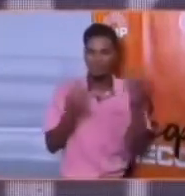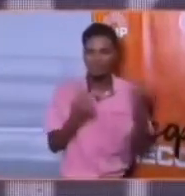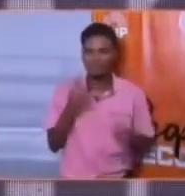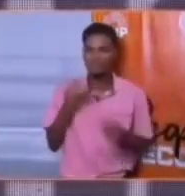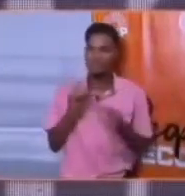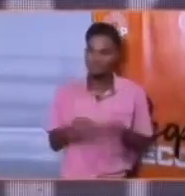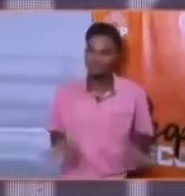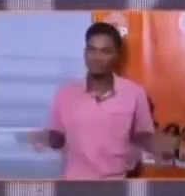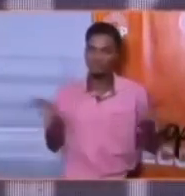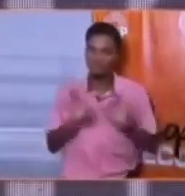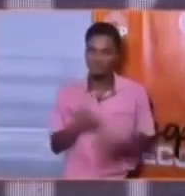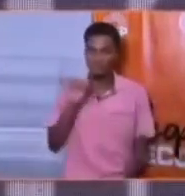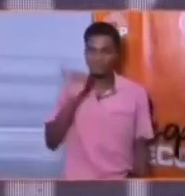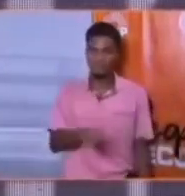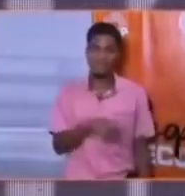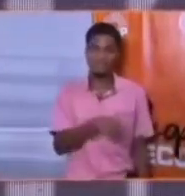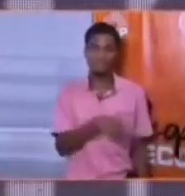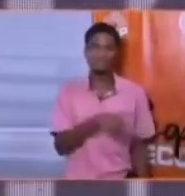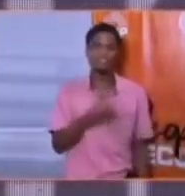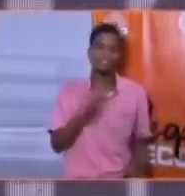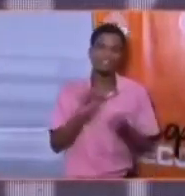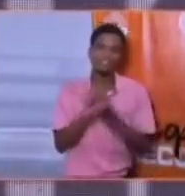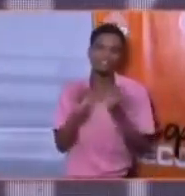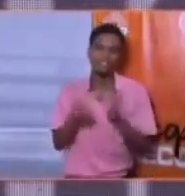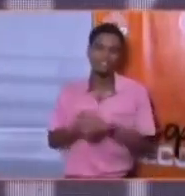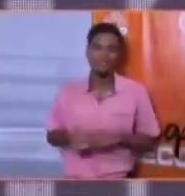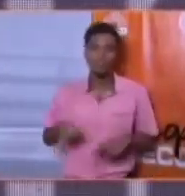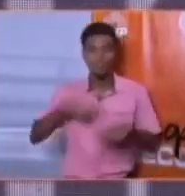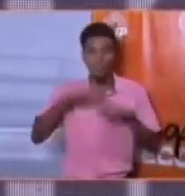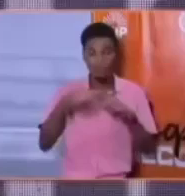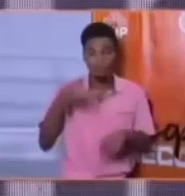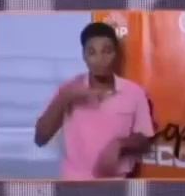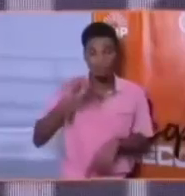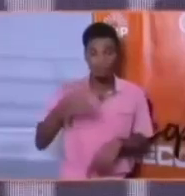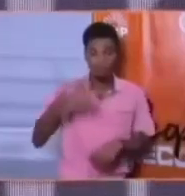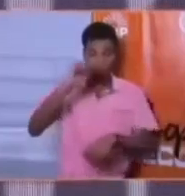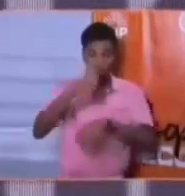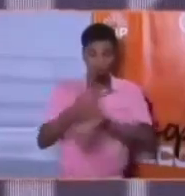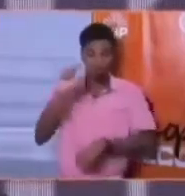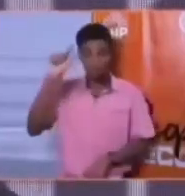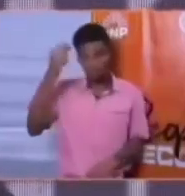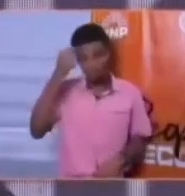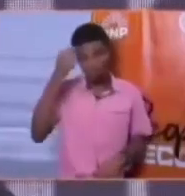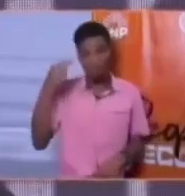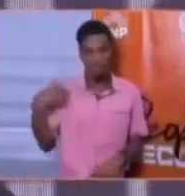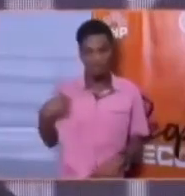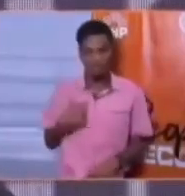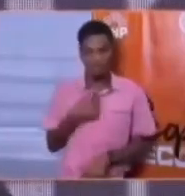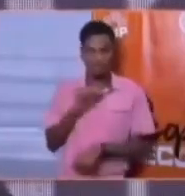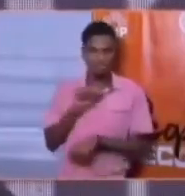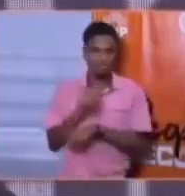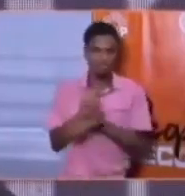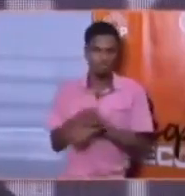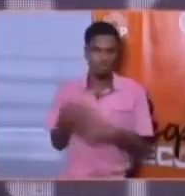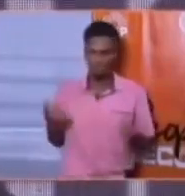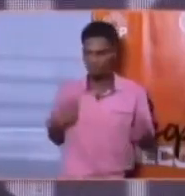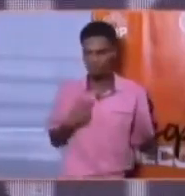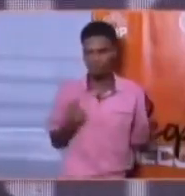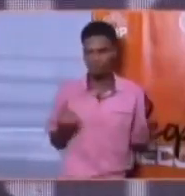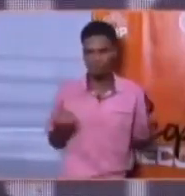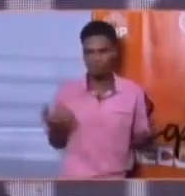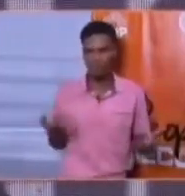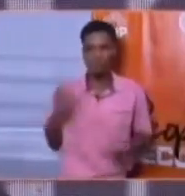that is change. When the PNP forms government, our job is to create